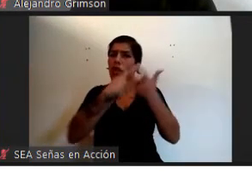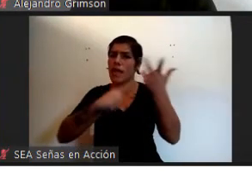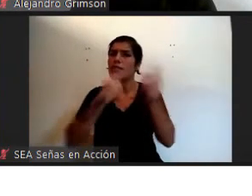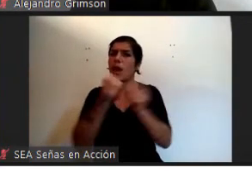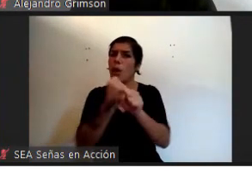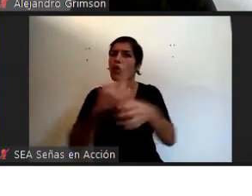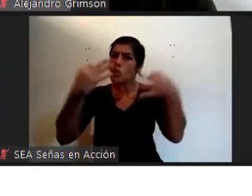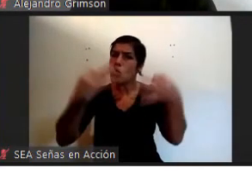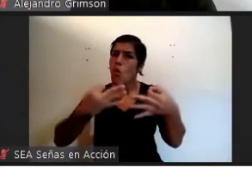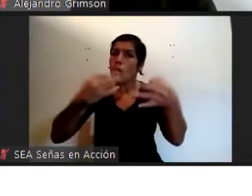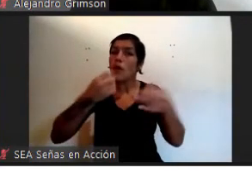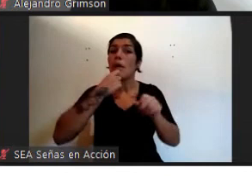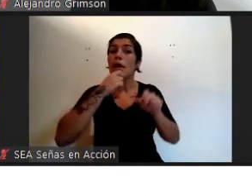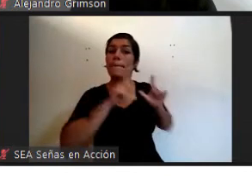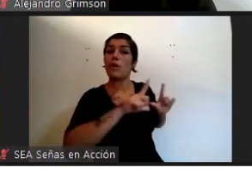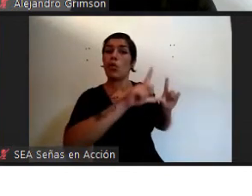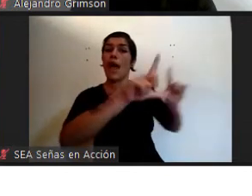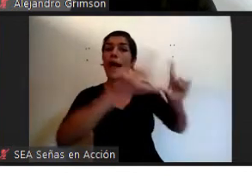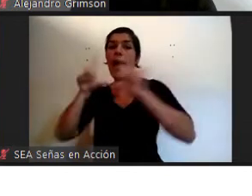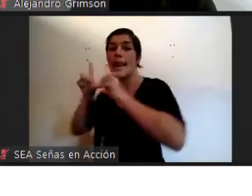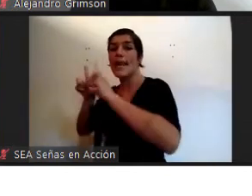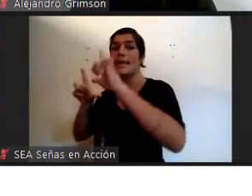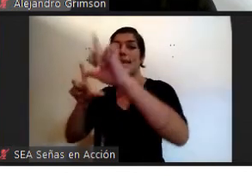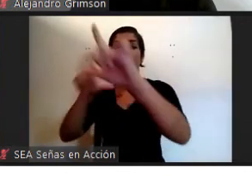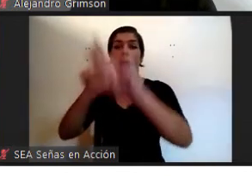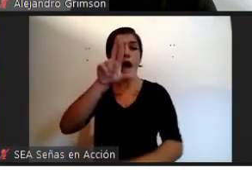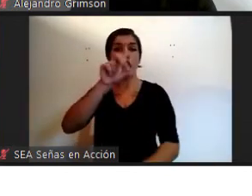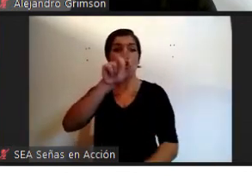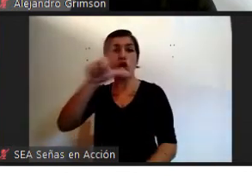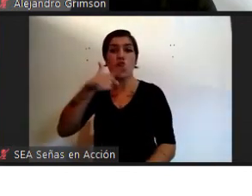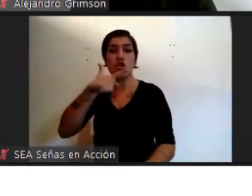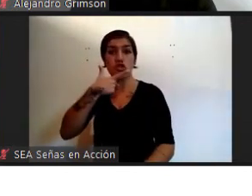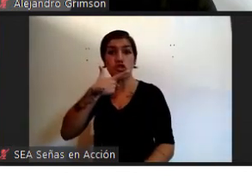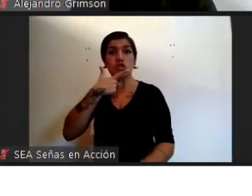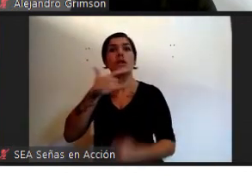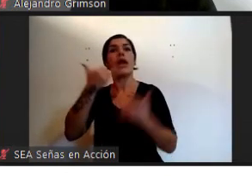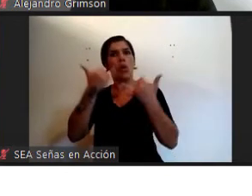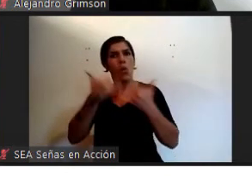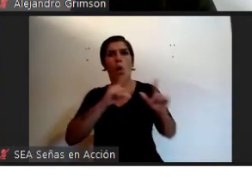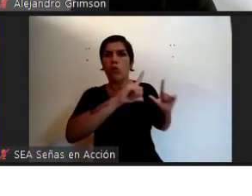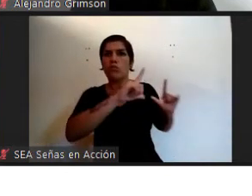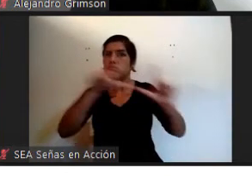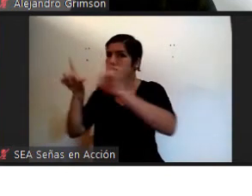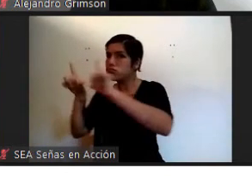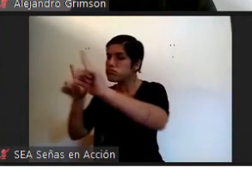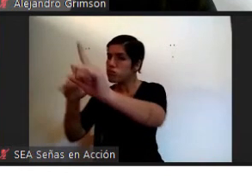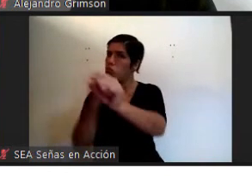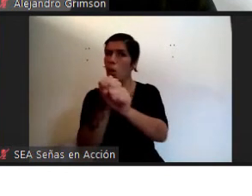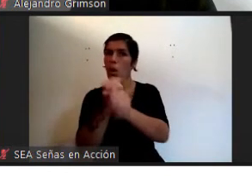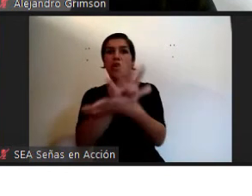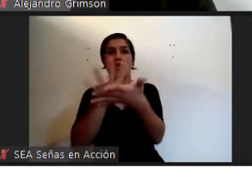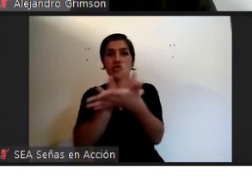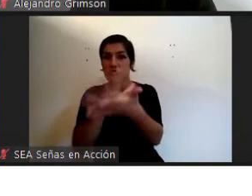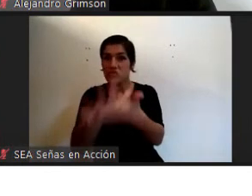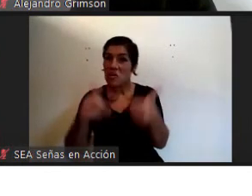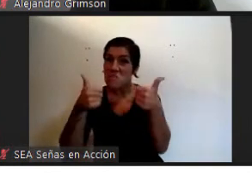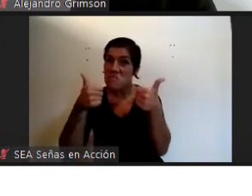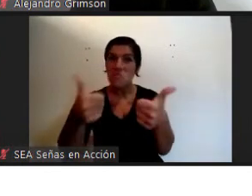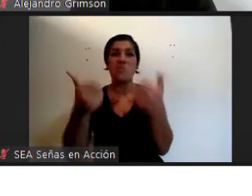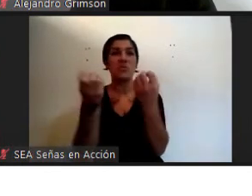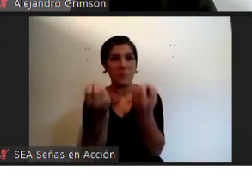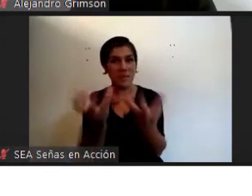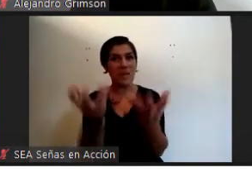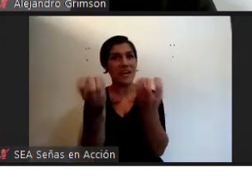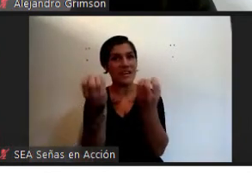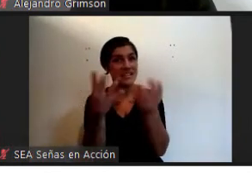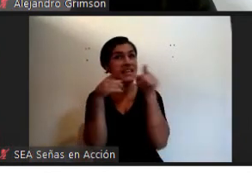an exhibition model in this situation, promoted by Andrea Giunta. And it's a way to show